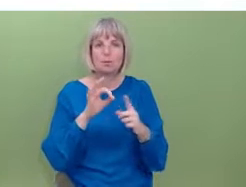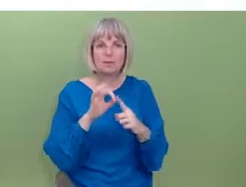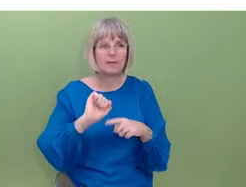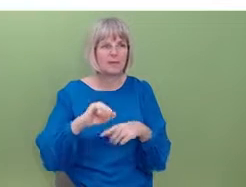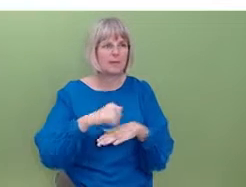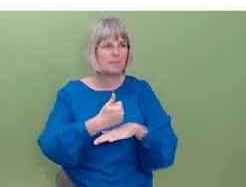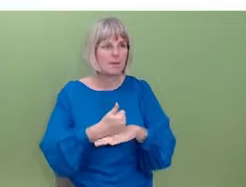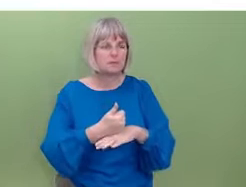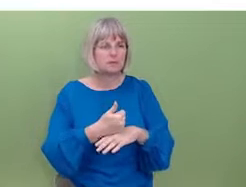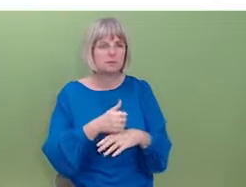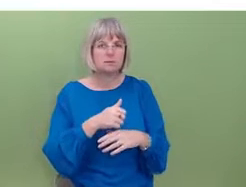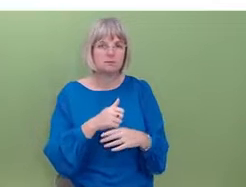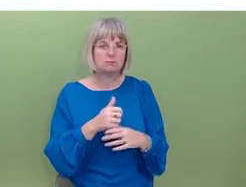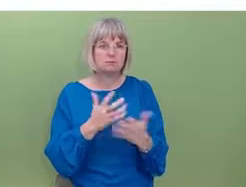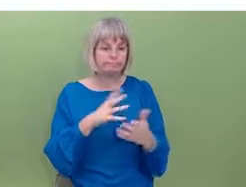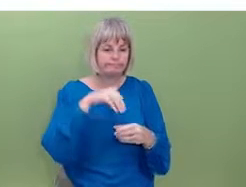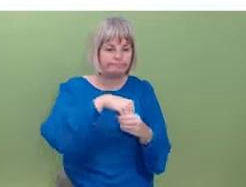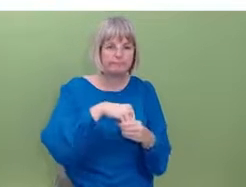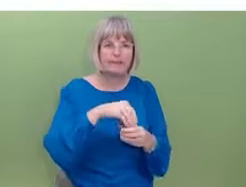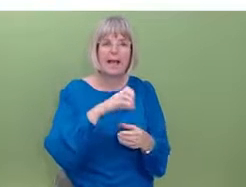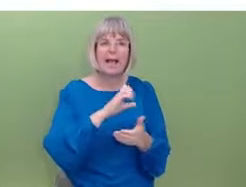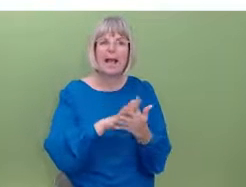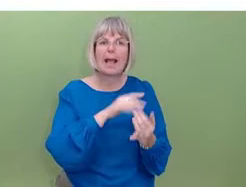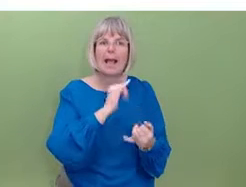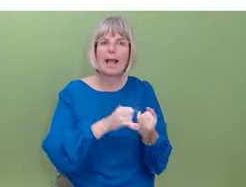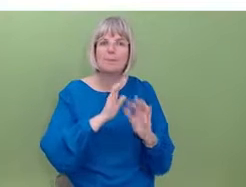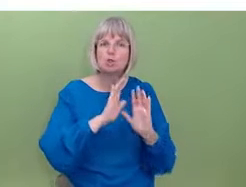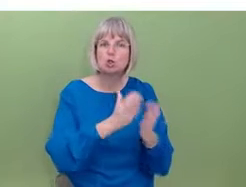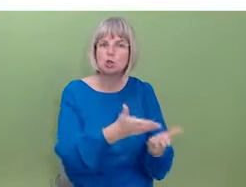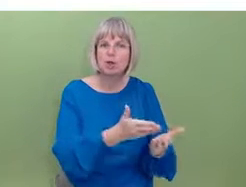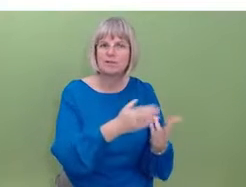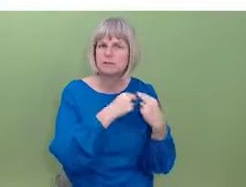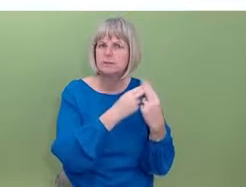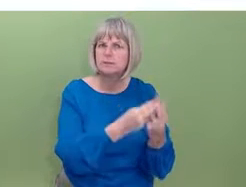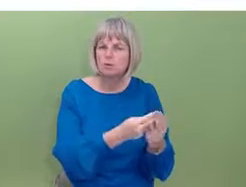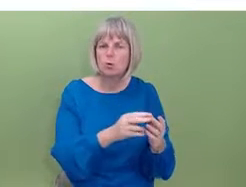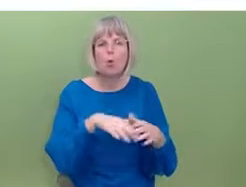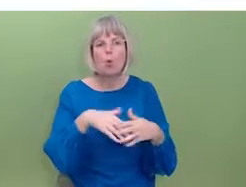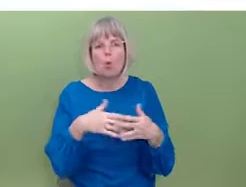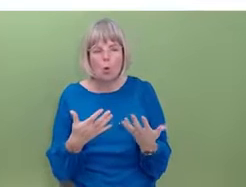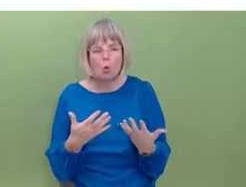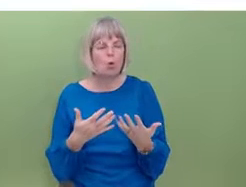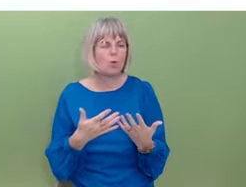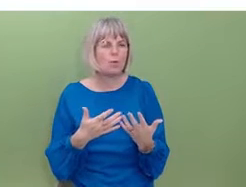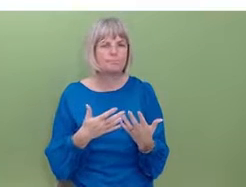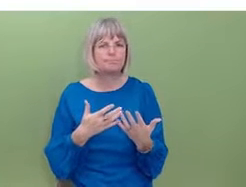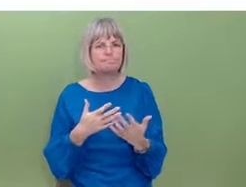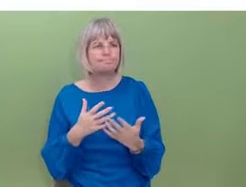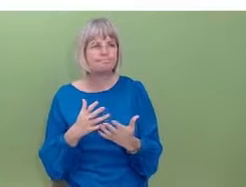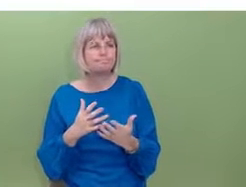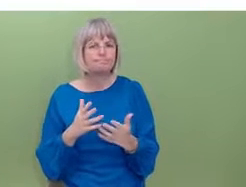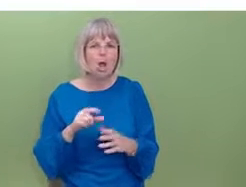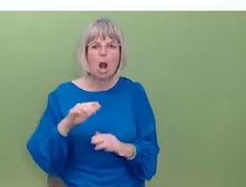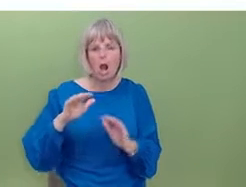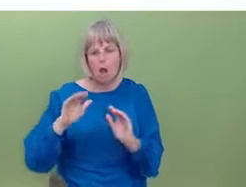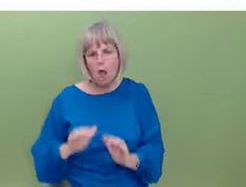CAM services, traditional more CAM services, or discrete low intensity or getting help services at the